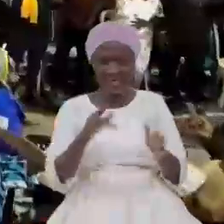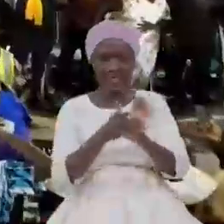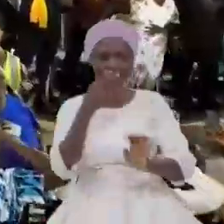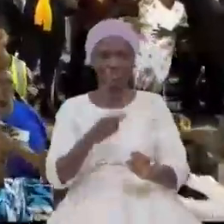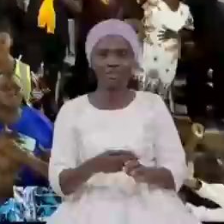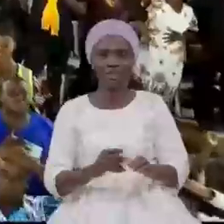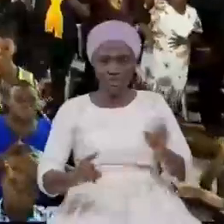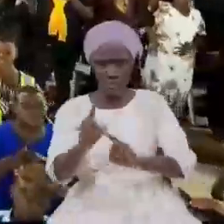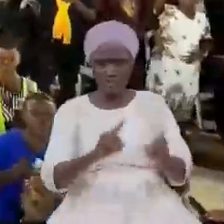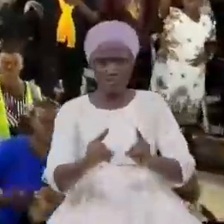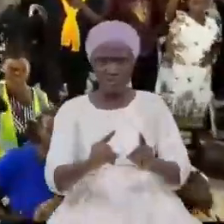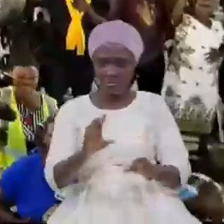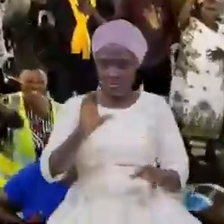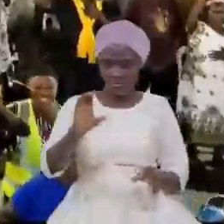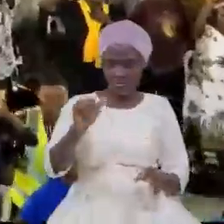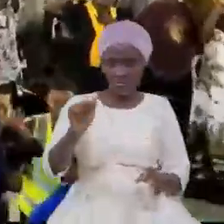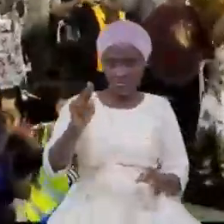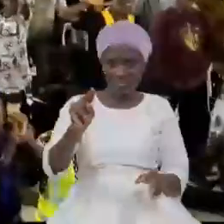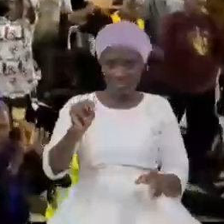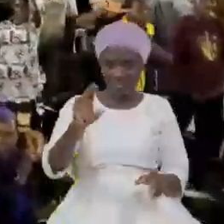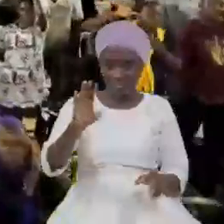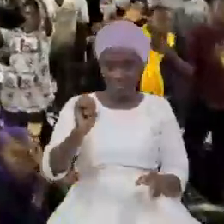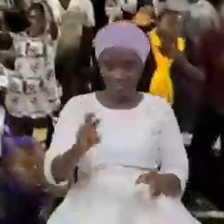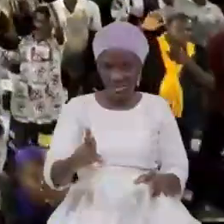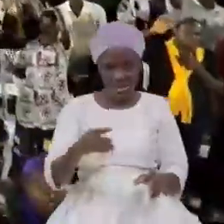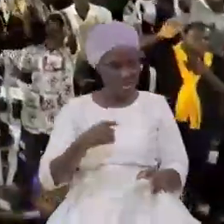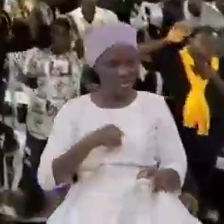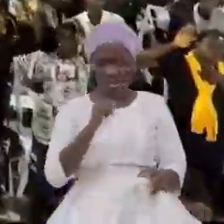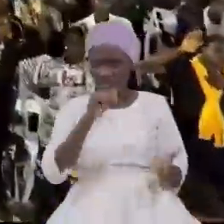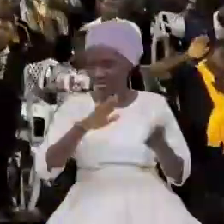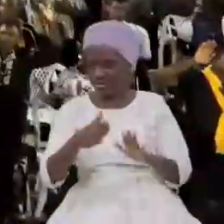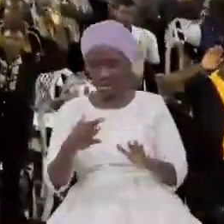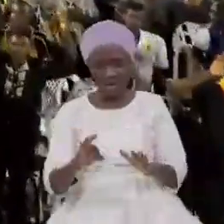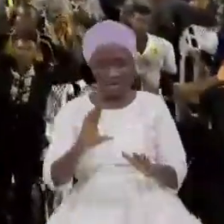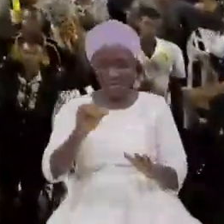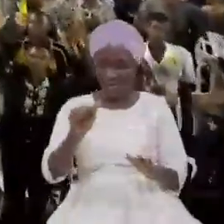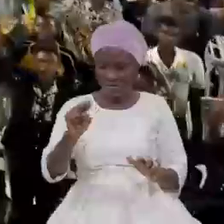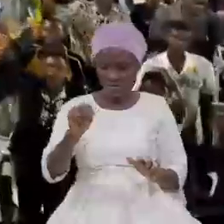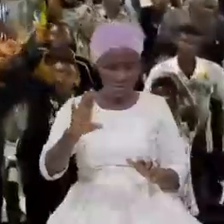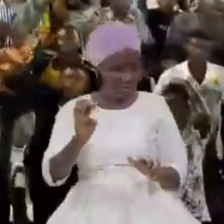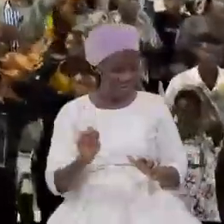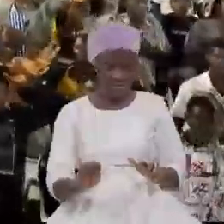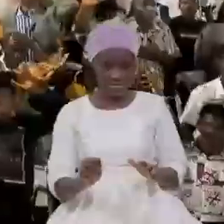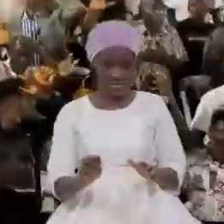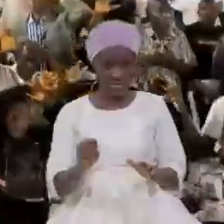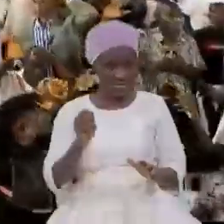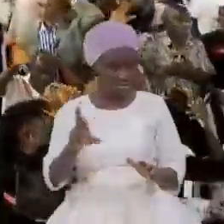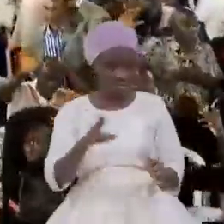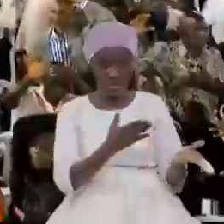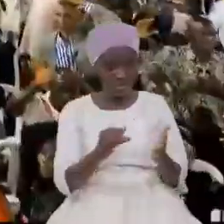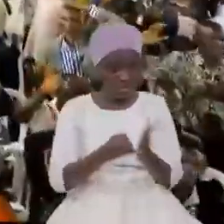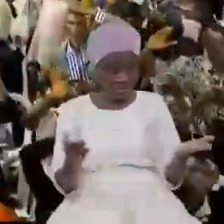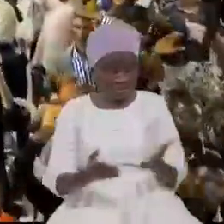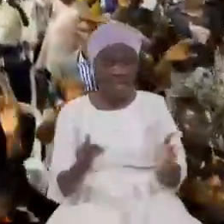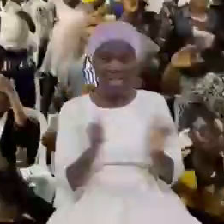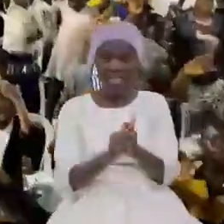die of that cancer. You brought that cancer here to this ground. that cancer will be under your feet.